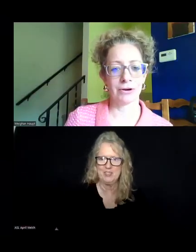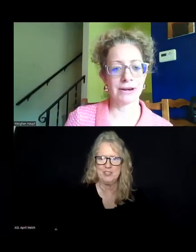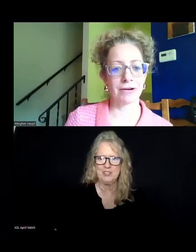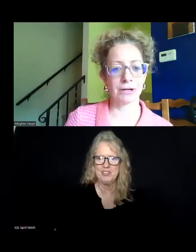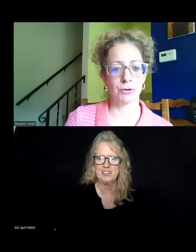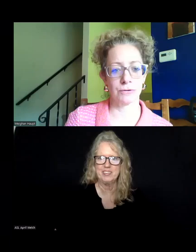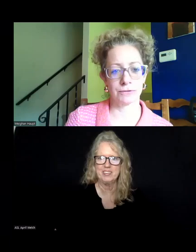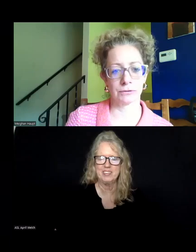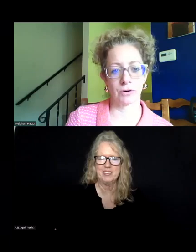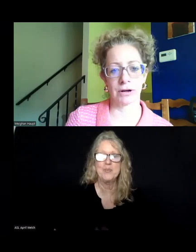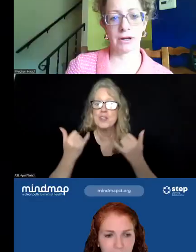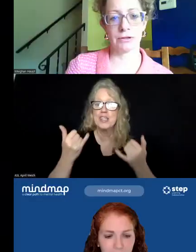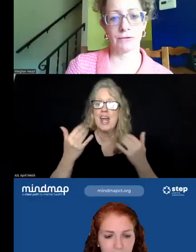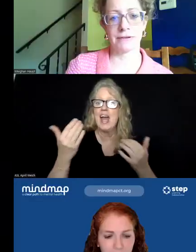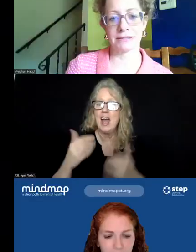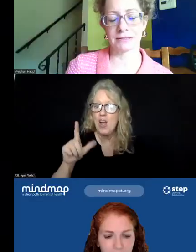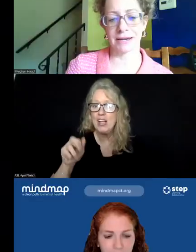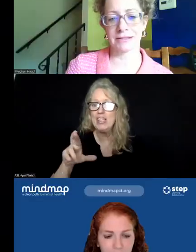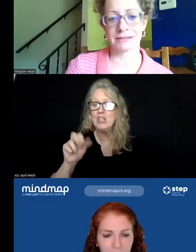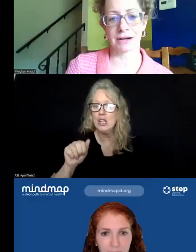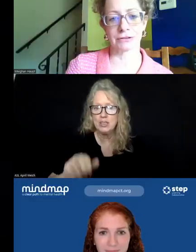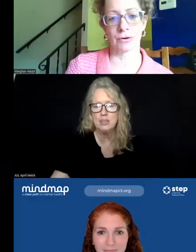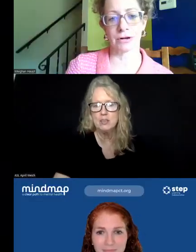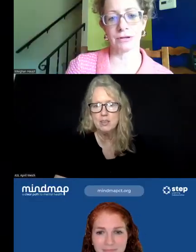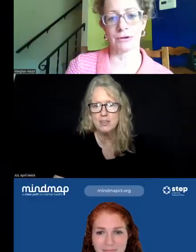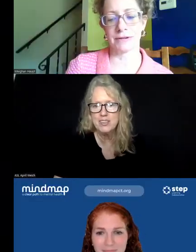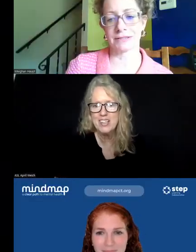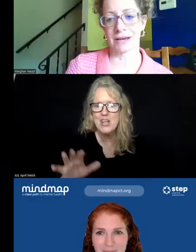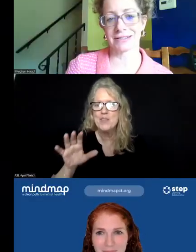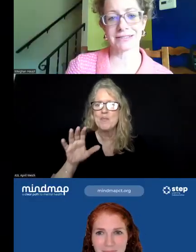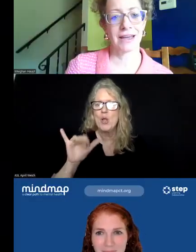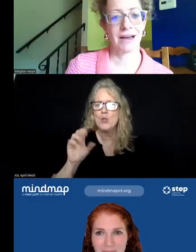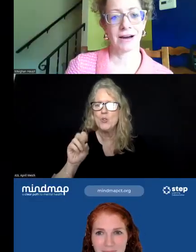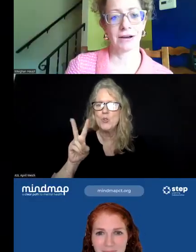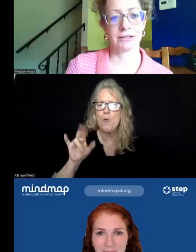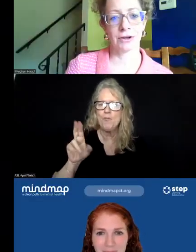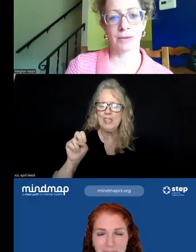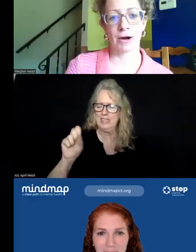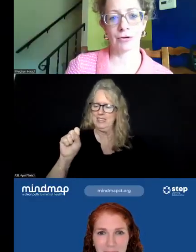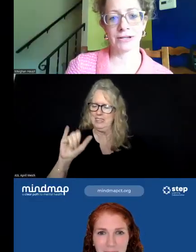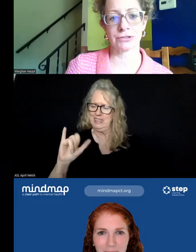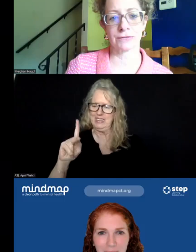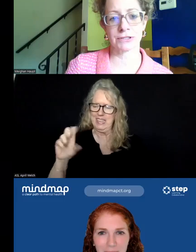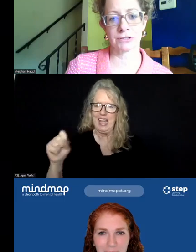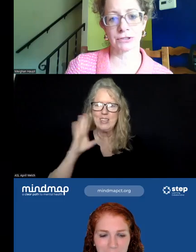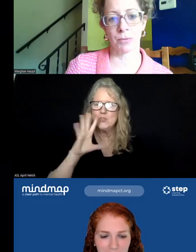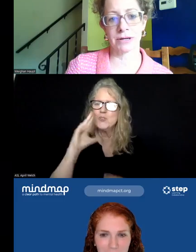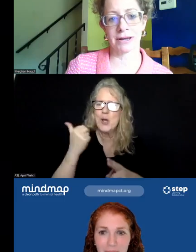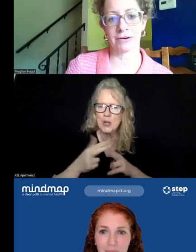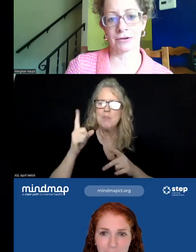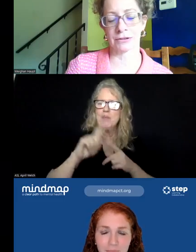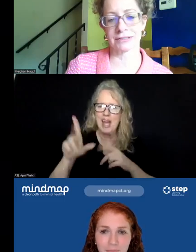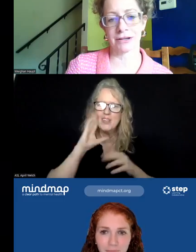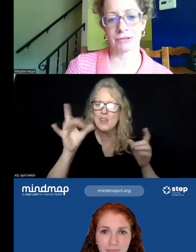right. We are now going to move to Laura Yoviene Sykes, Dr. Laura Yoviene Sykes, to talk about crisis services,